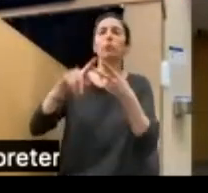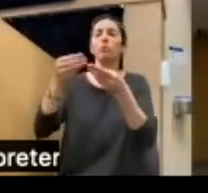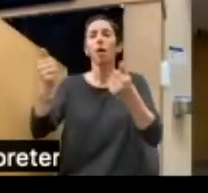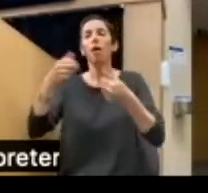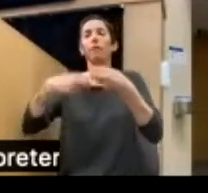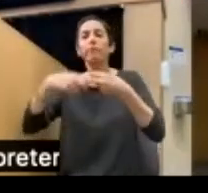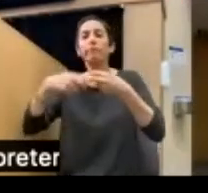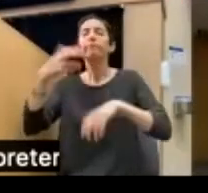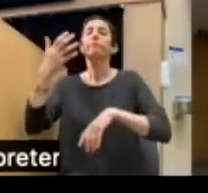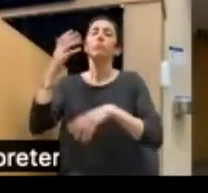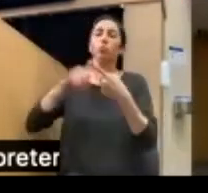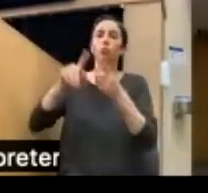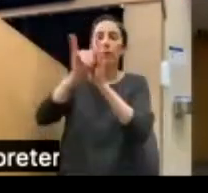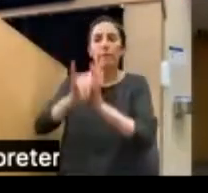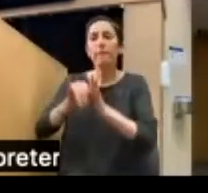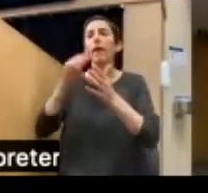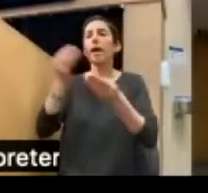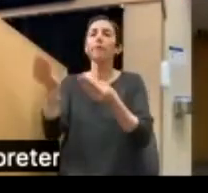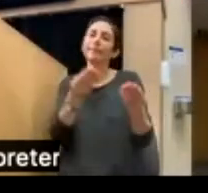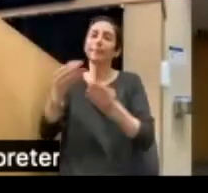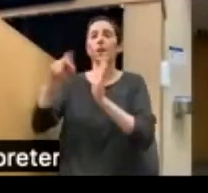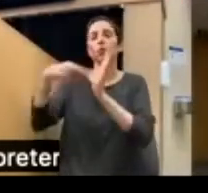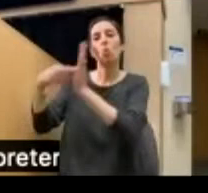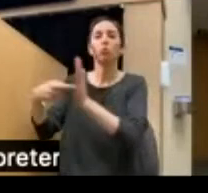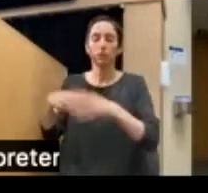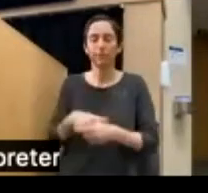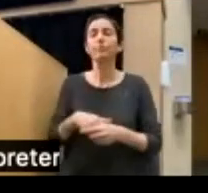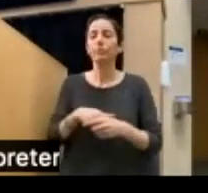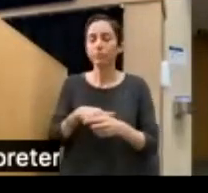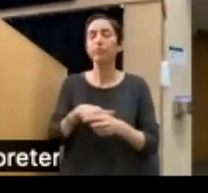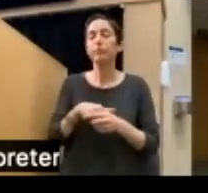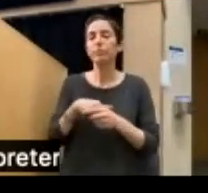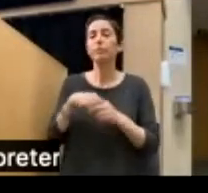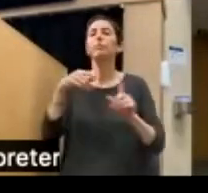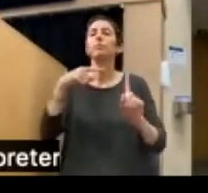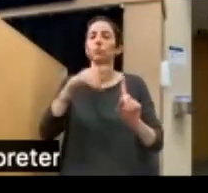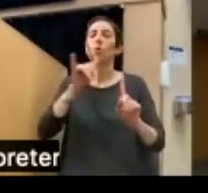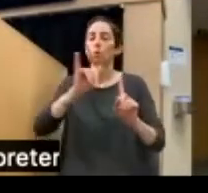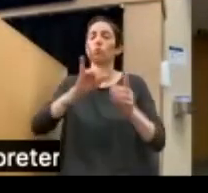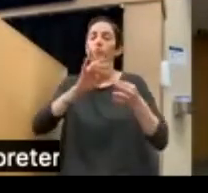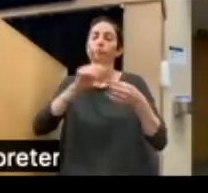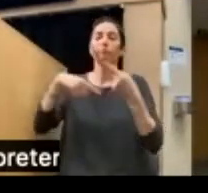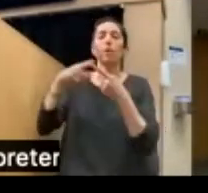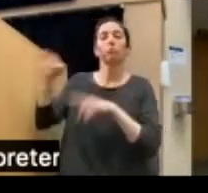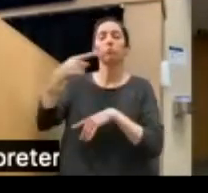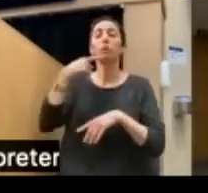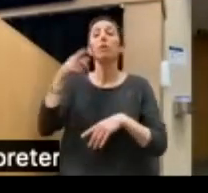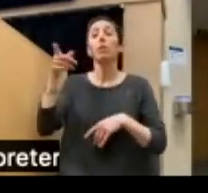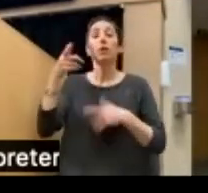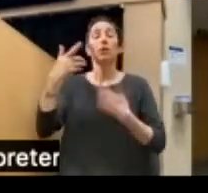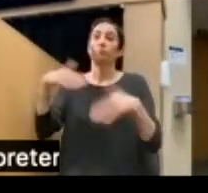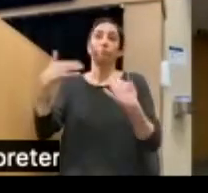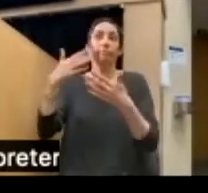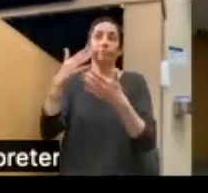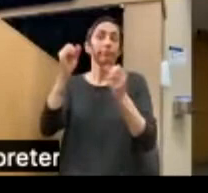problems, to identify and facilitate roles. He also said that in some remarkable way, in